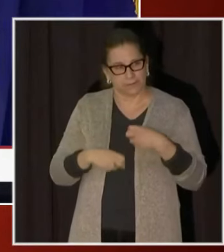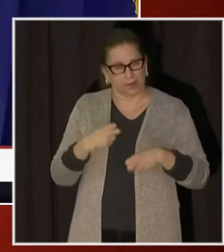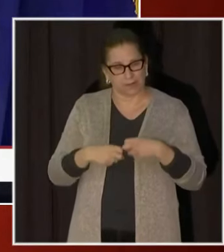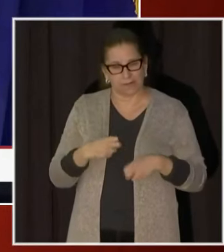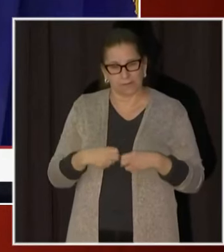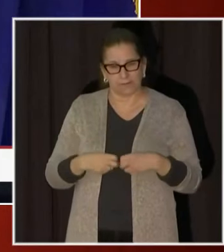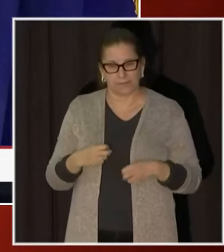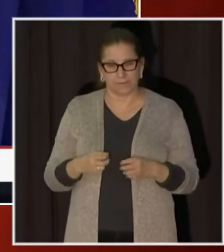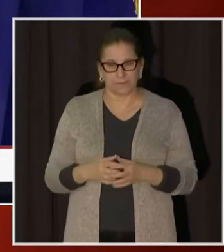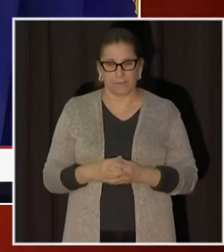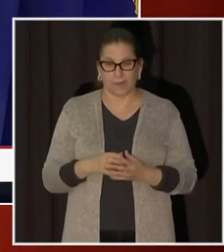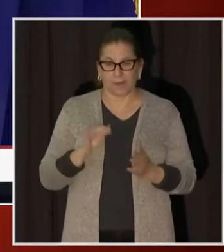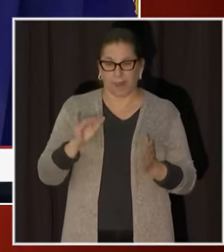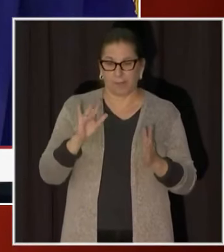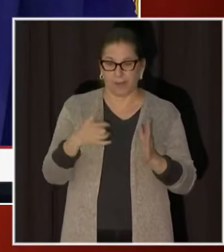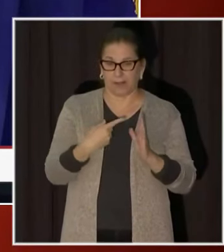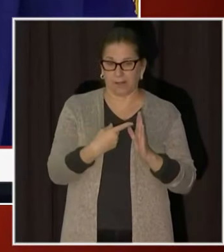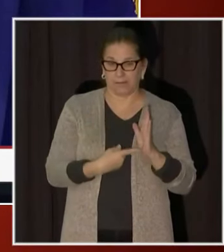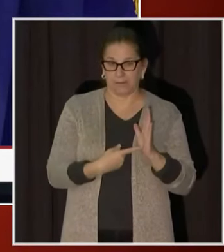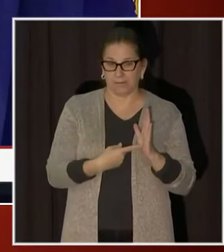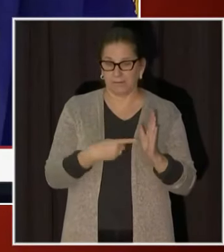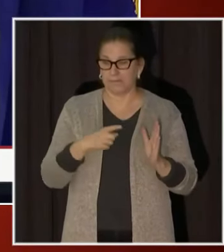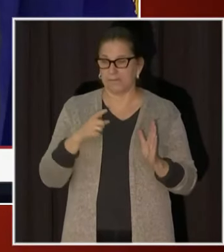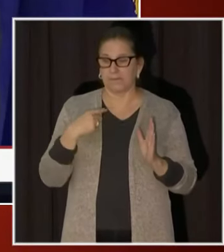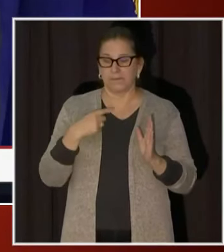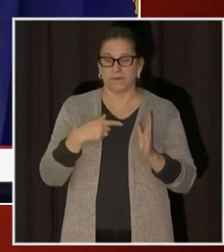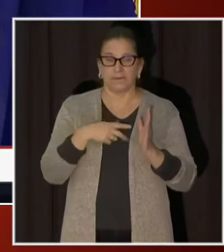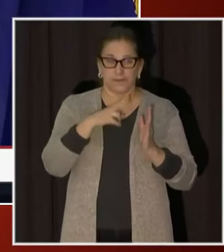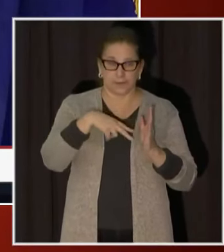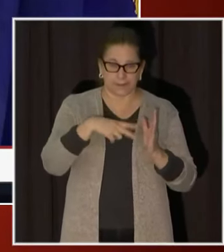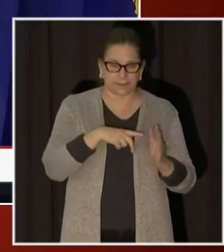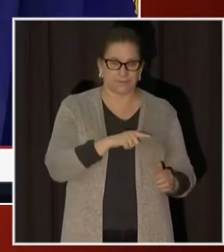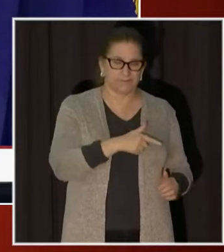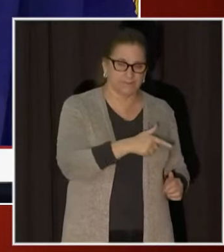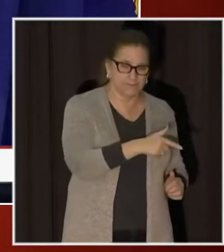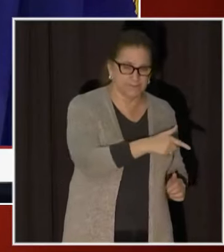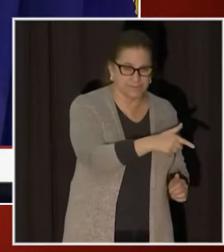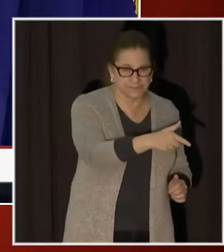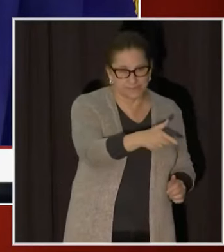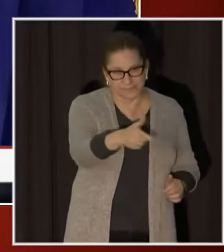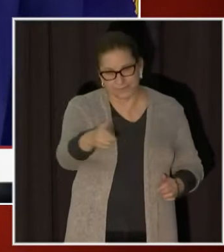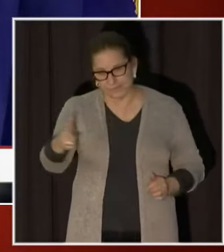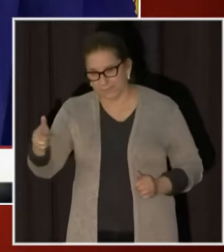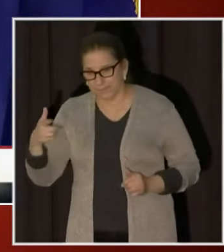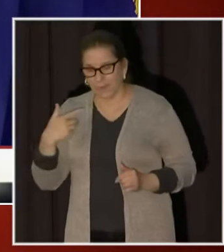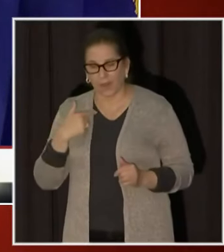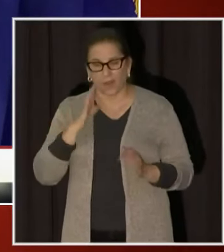among everybody, and then members are asked if they want to co-sponsor.